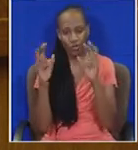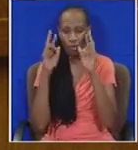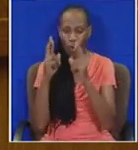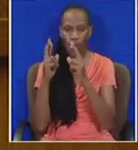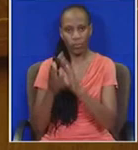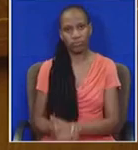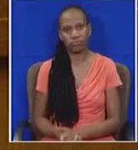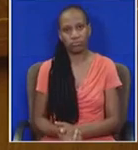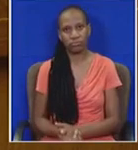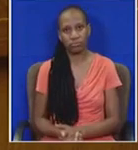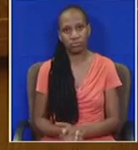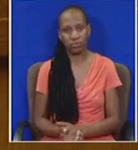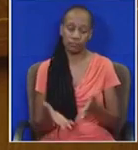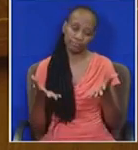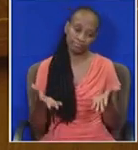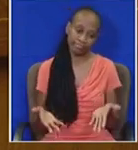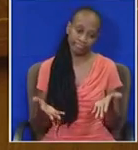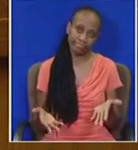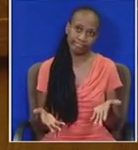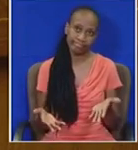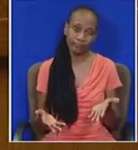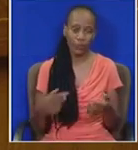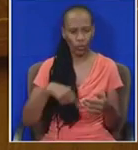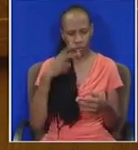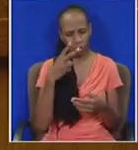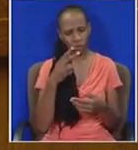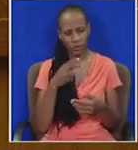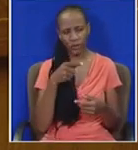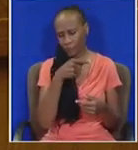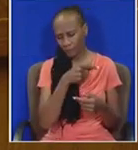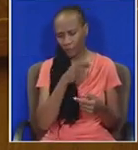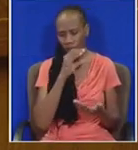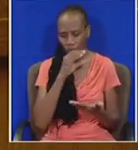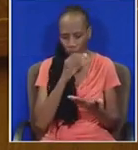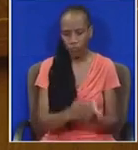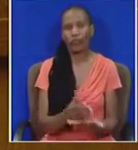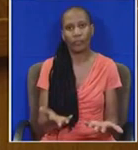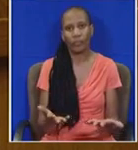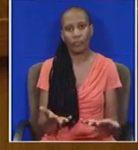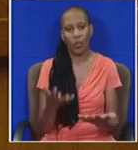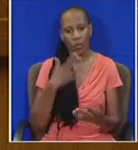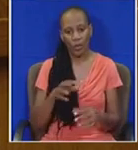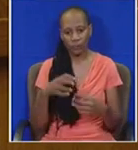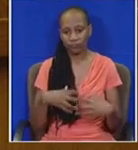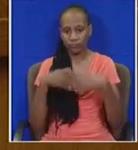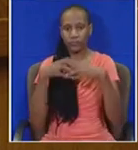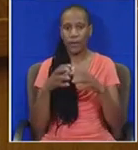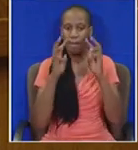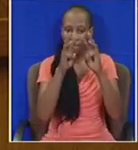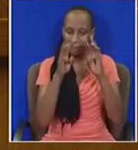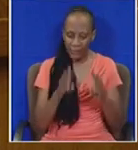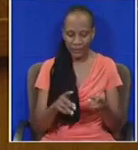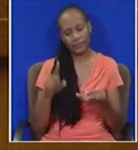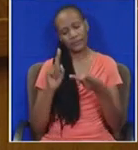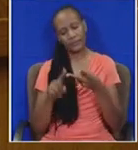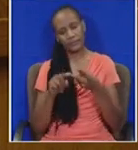This presupposes a commitment to conditions of peace and